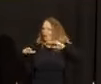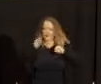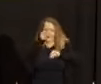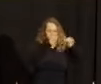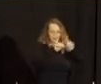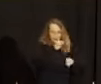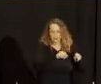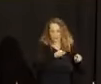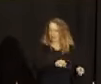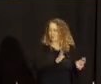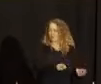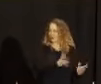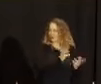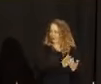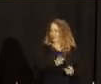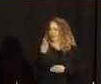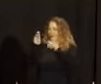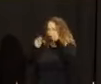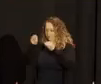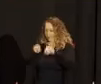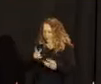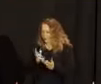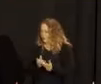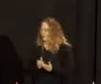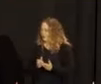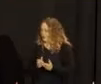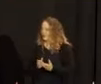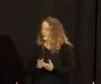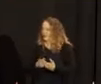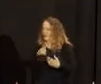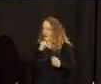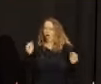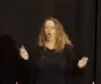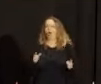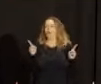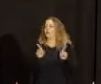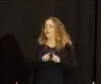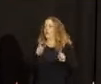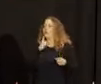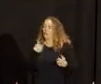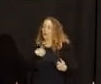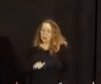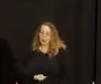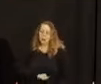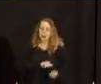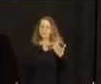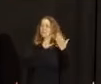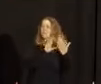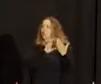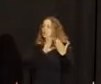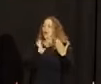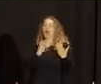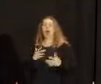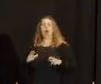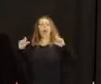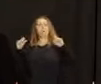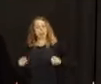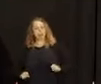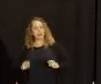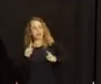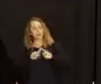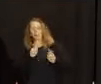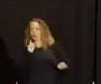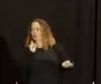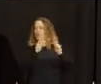assumes that disability is a monolith. But for us to even approach the ability to tailor policies and supports